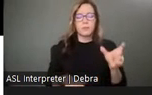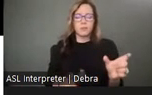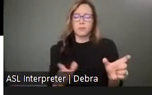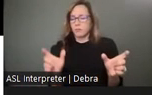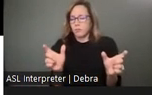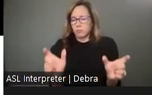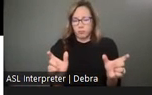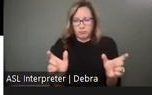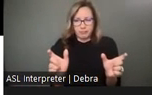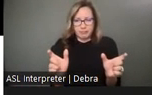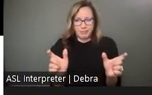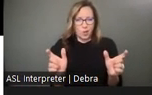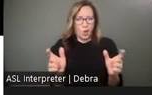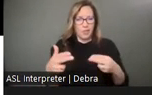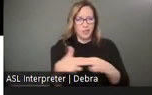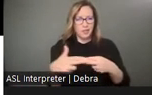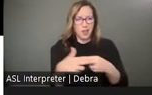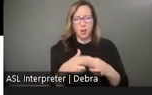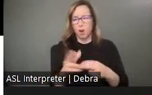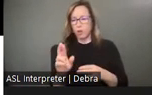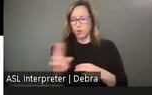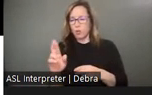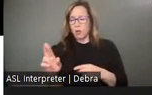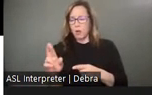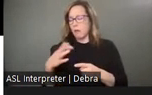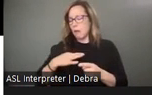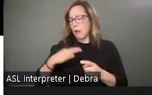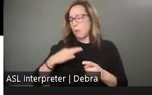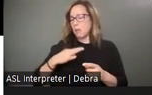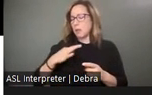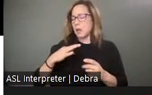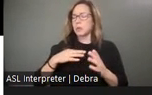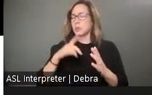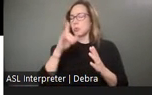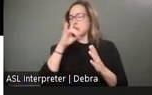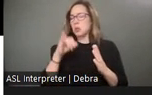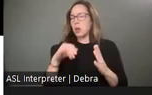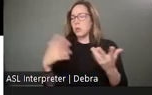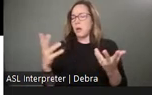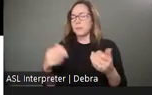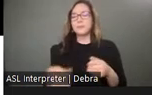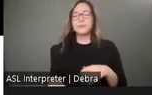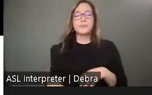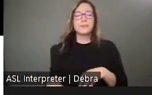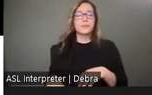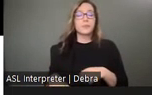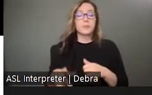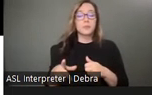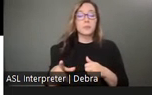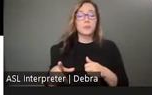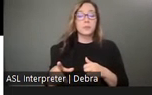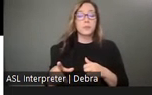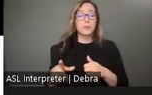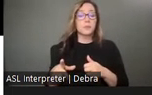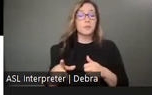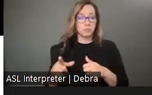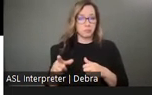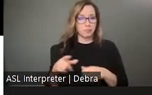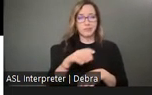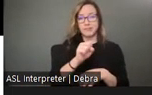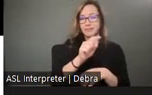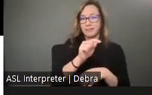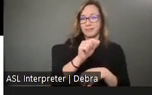slide. And if you look on the right-hand side, we'll talk about what the application process looks like. So first, as mentioned in the Stafford Act, we